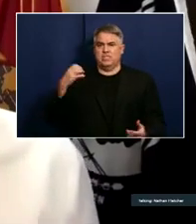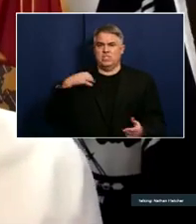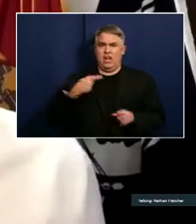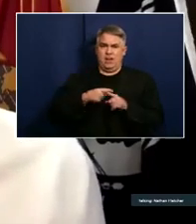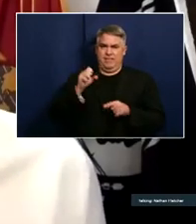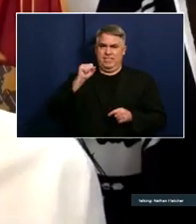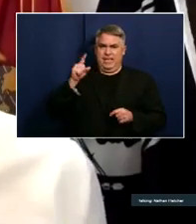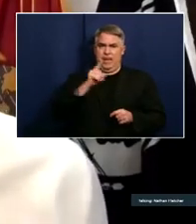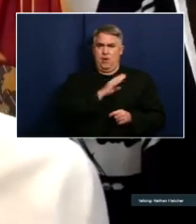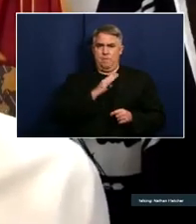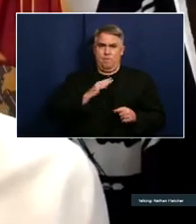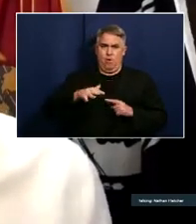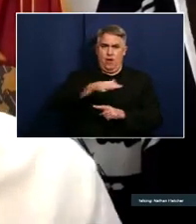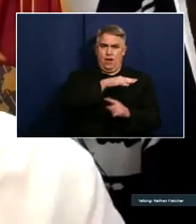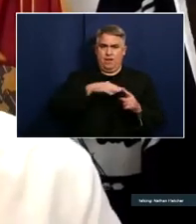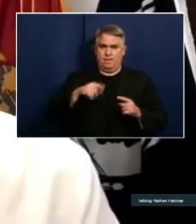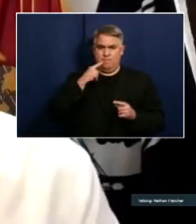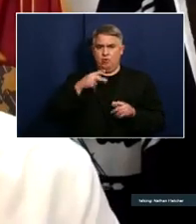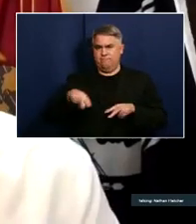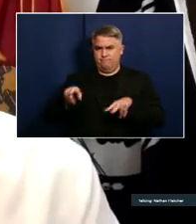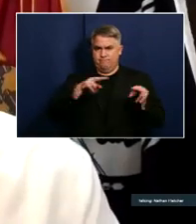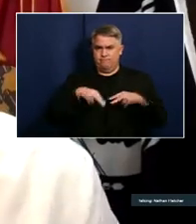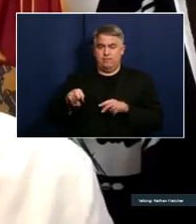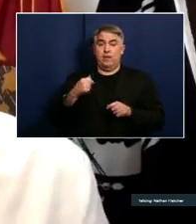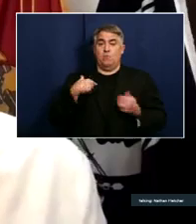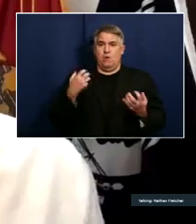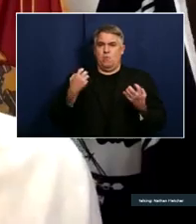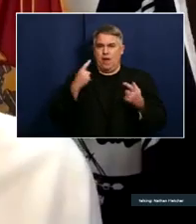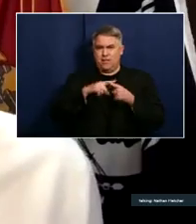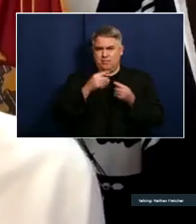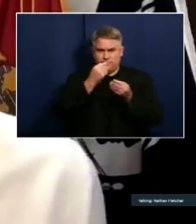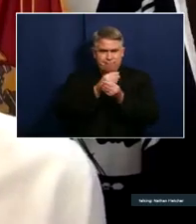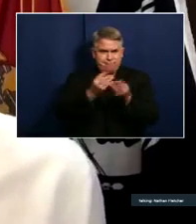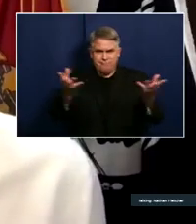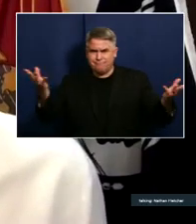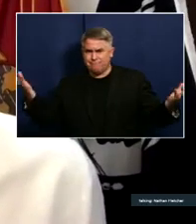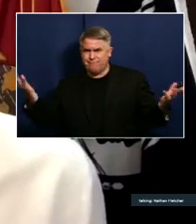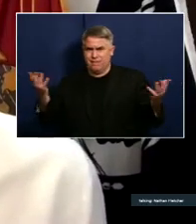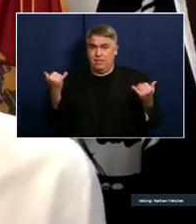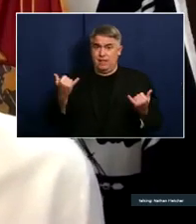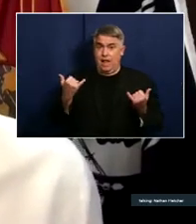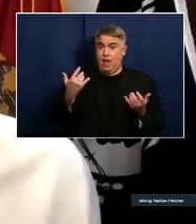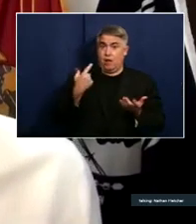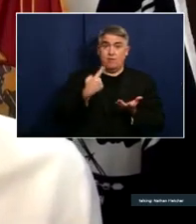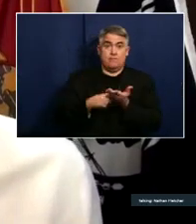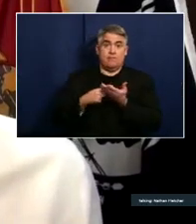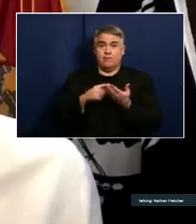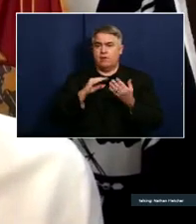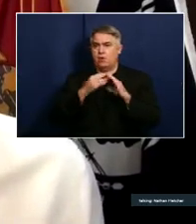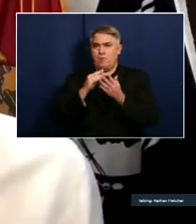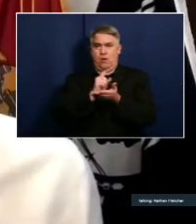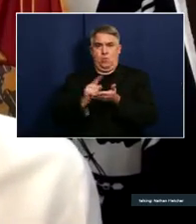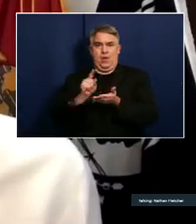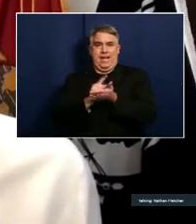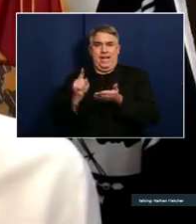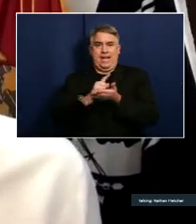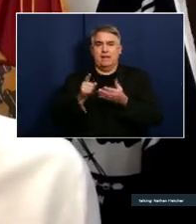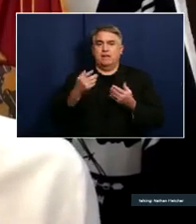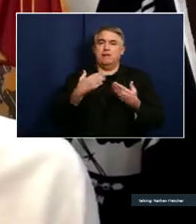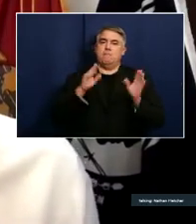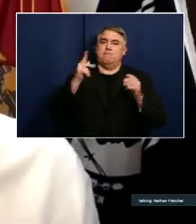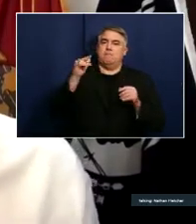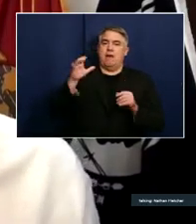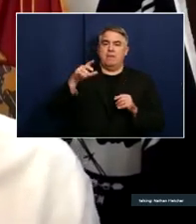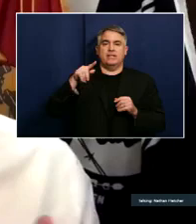Supervisors. And we wanted to kick off what will be a weekly public town hall, really focused around the issues